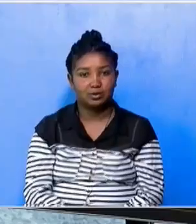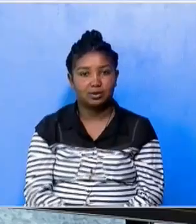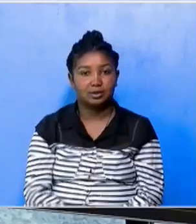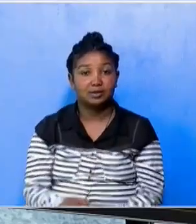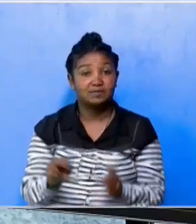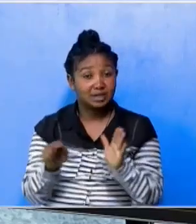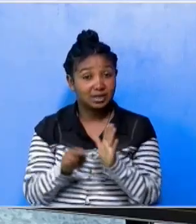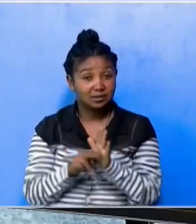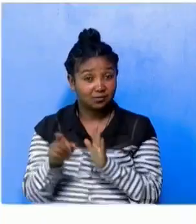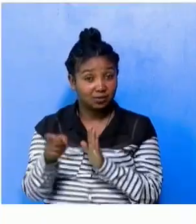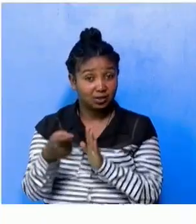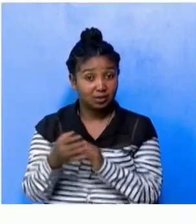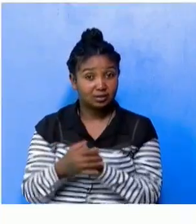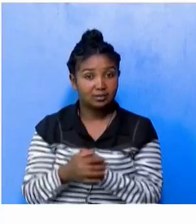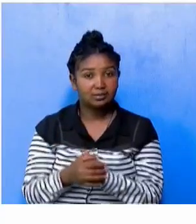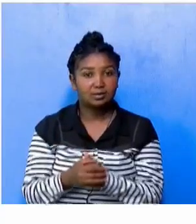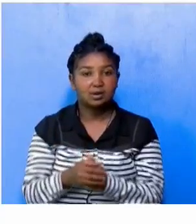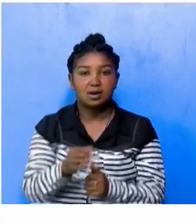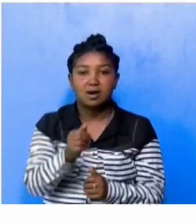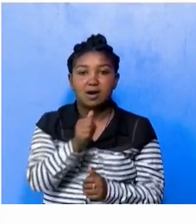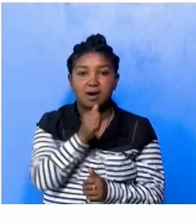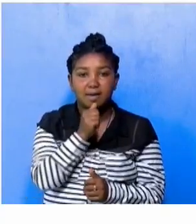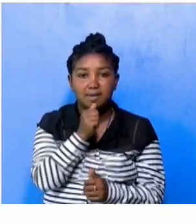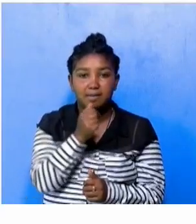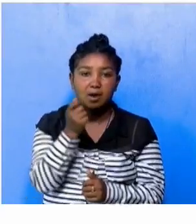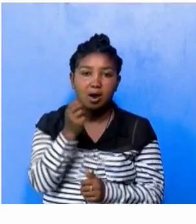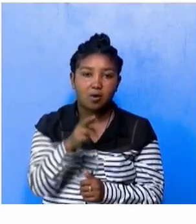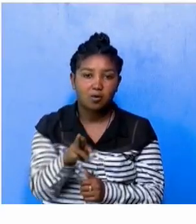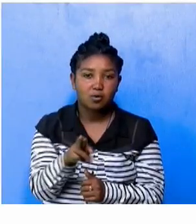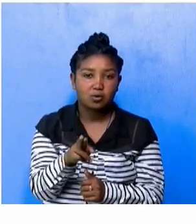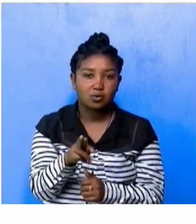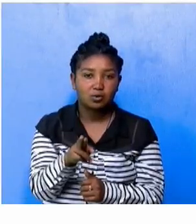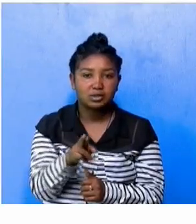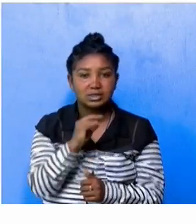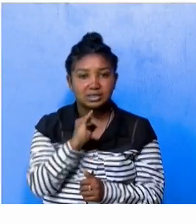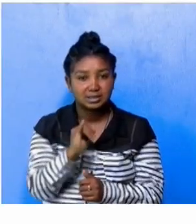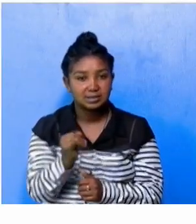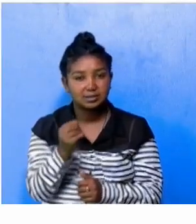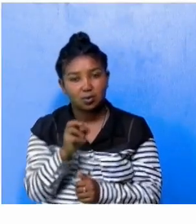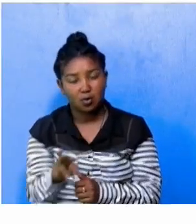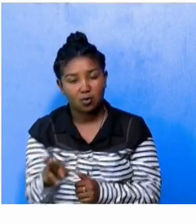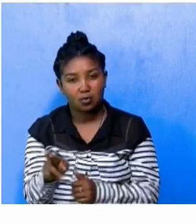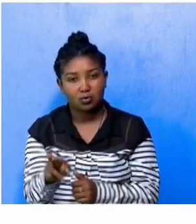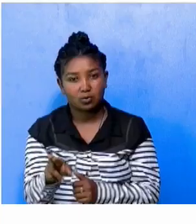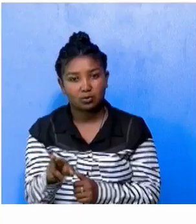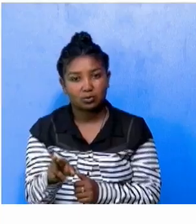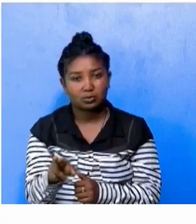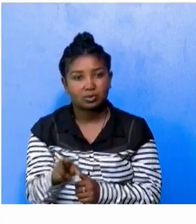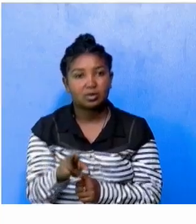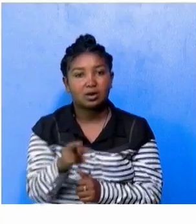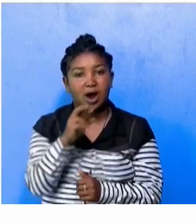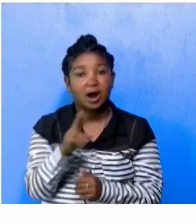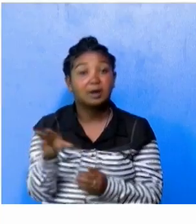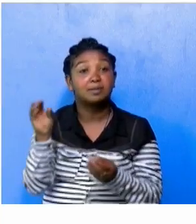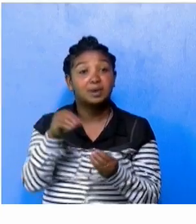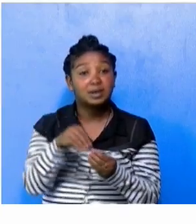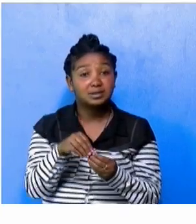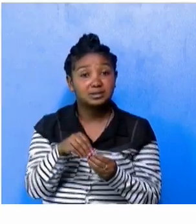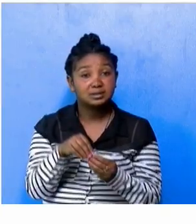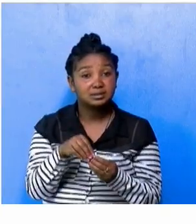If it is negative, am or is or are